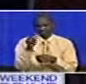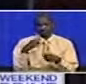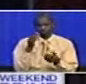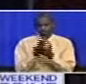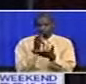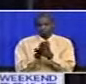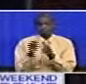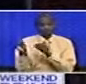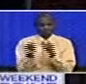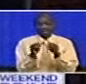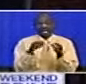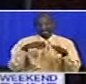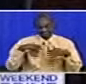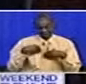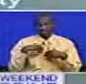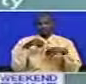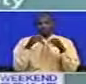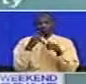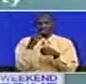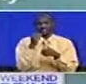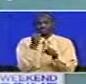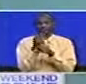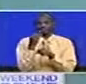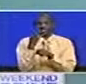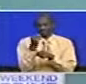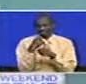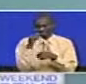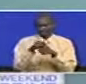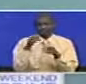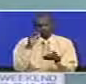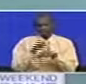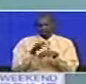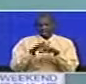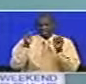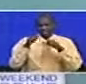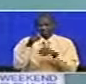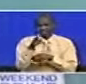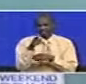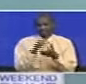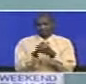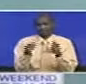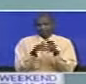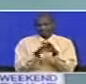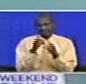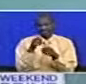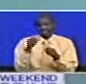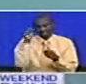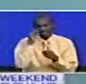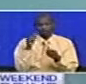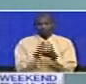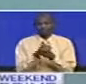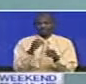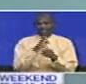to the December 31st, 2012 deadline agreed by the five member states of the East African